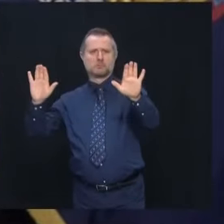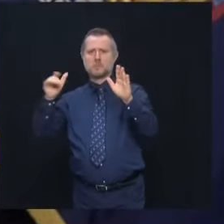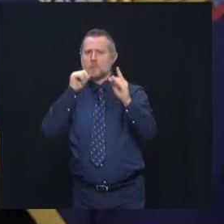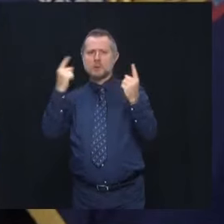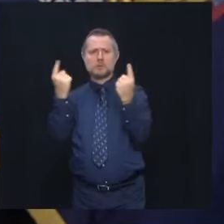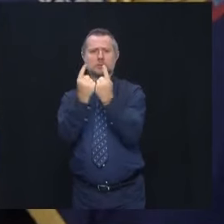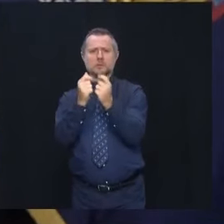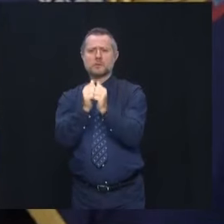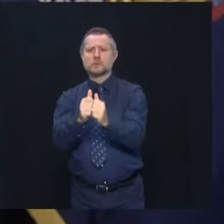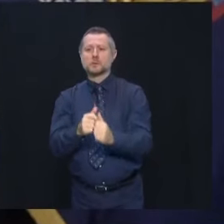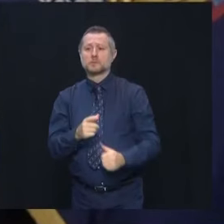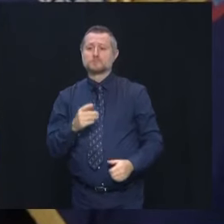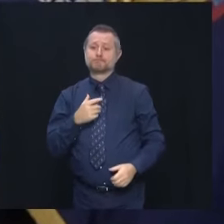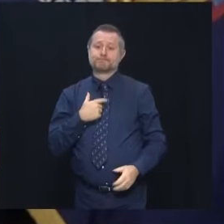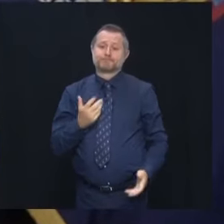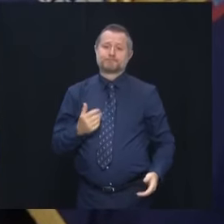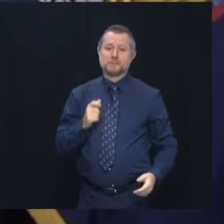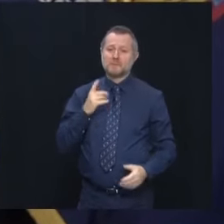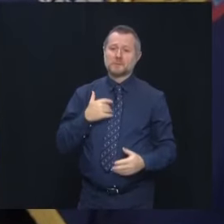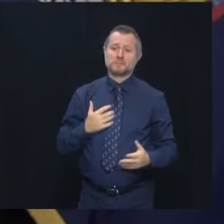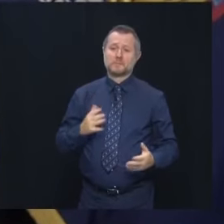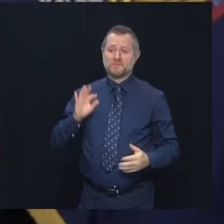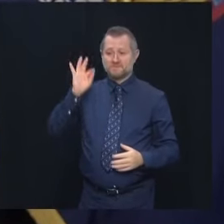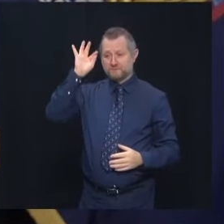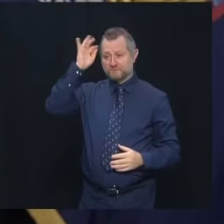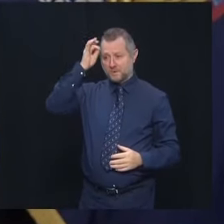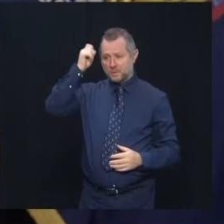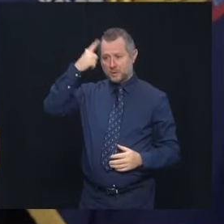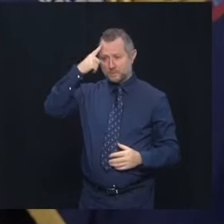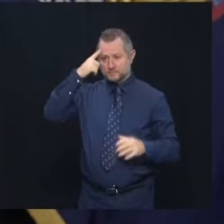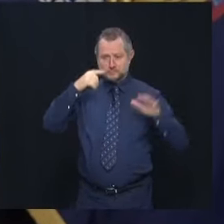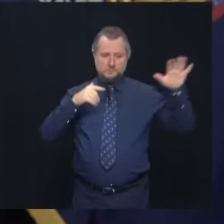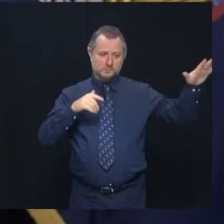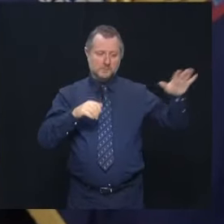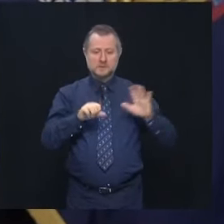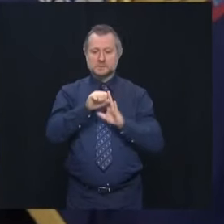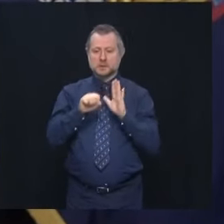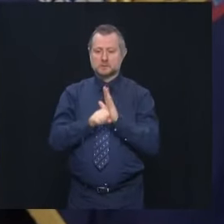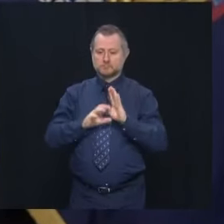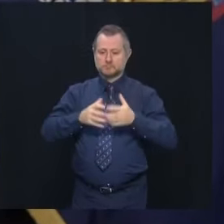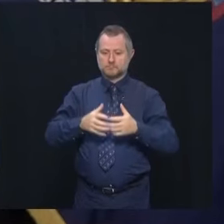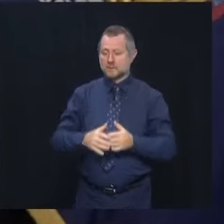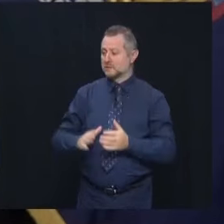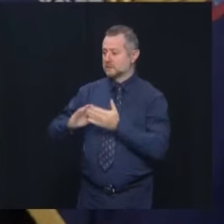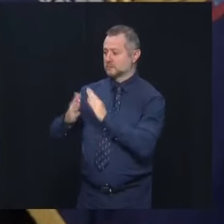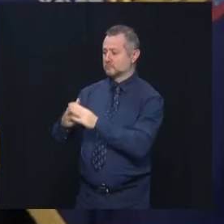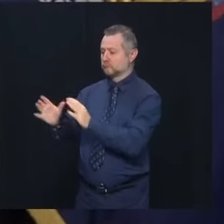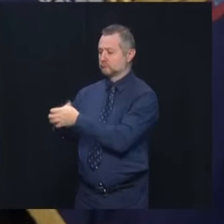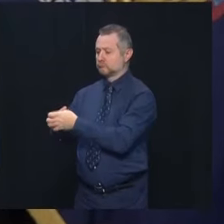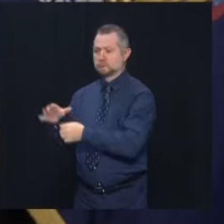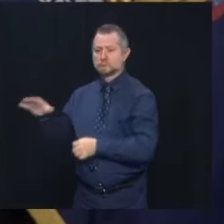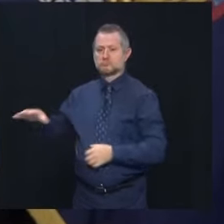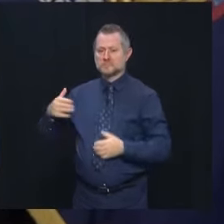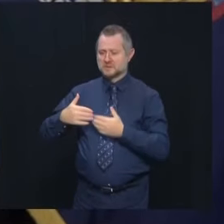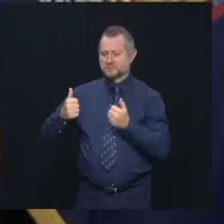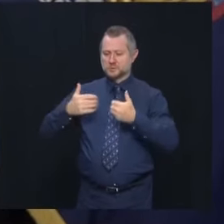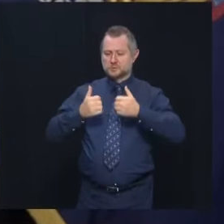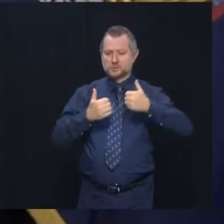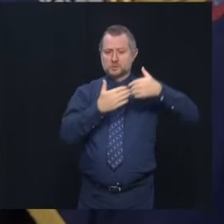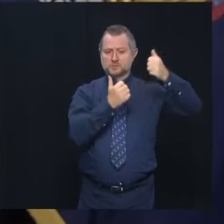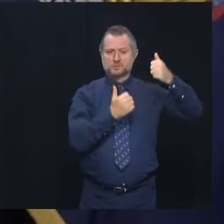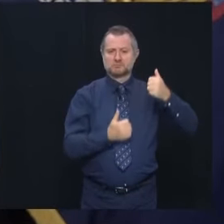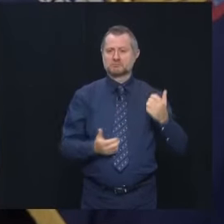No. You have a federal government, you have a state government, you have a city government. You have